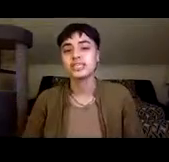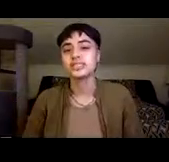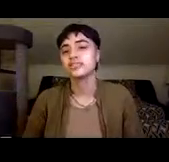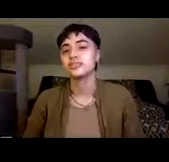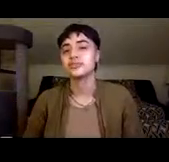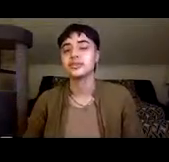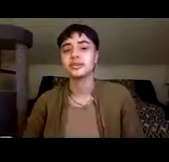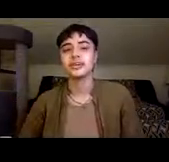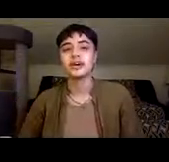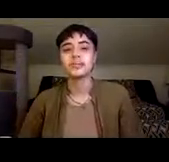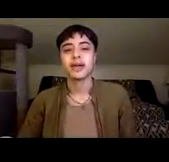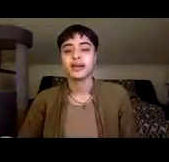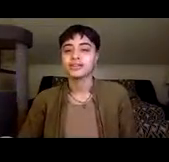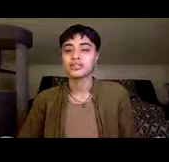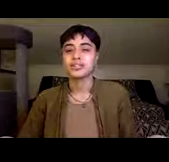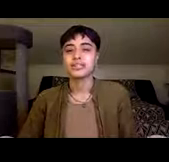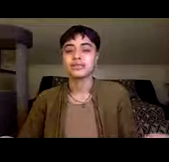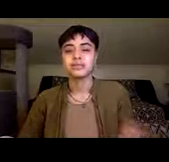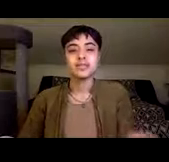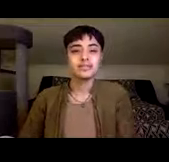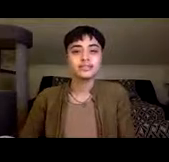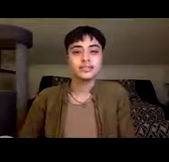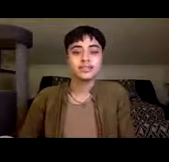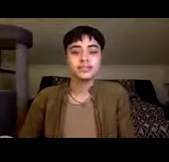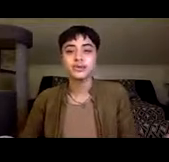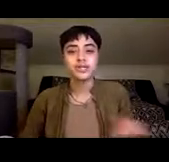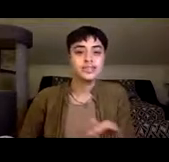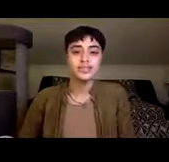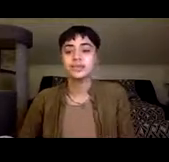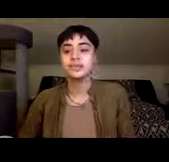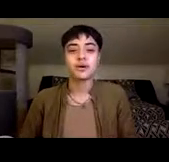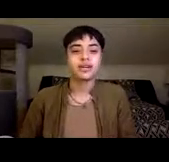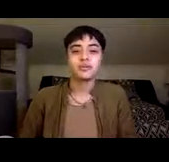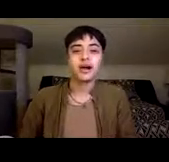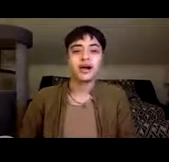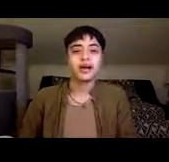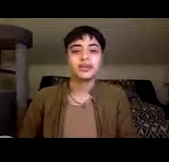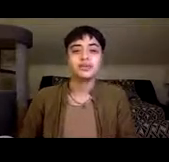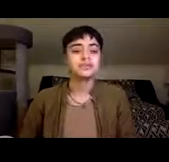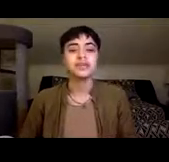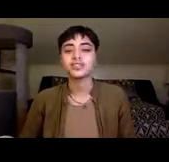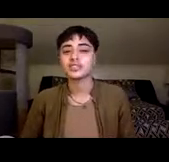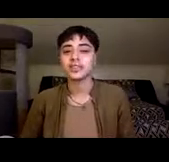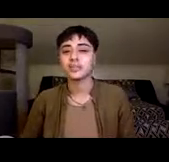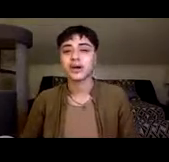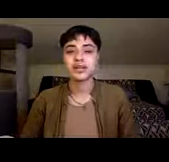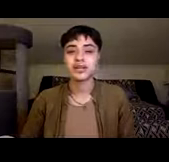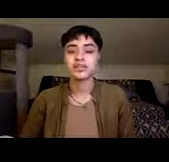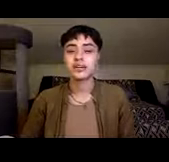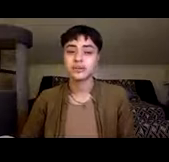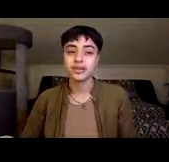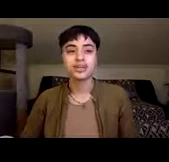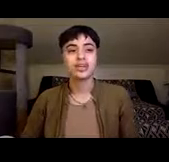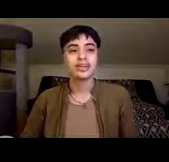opportunity to actually meet tourists and people walking by who might be interested in buying